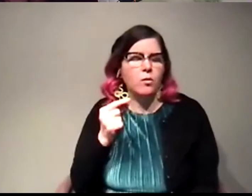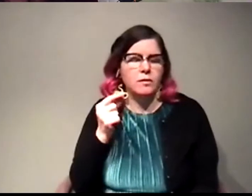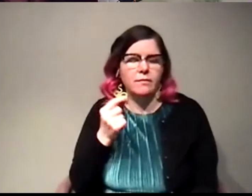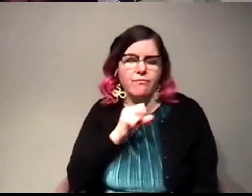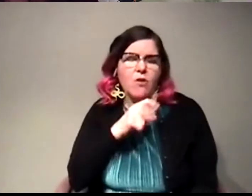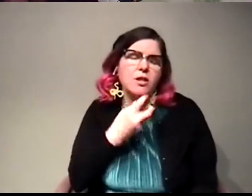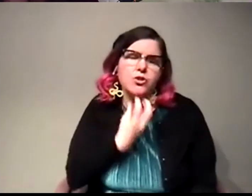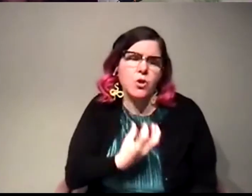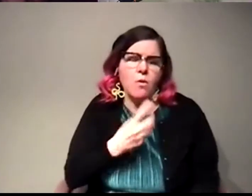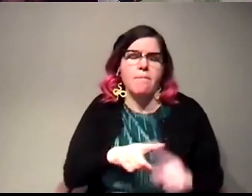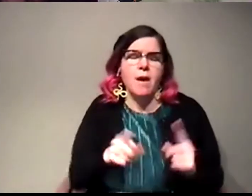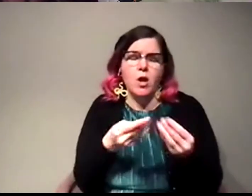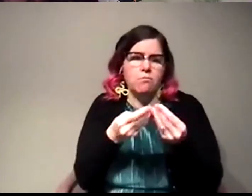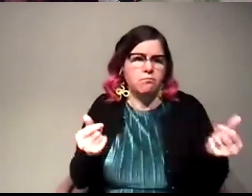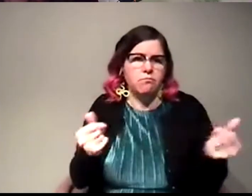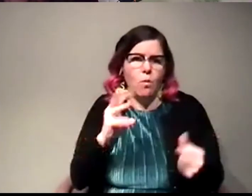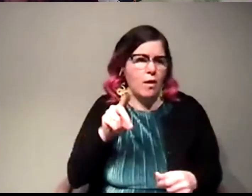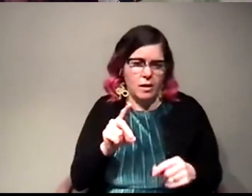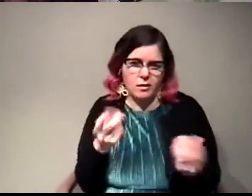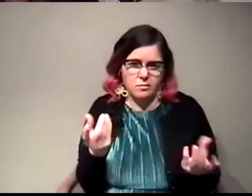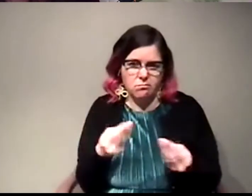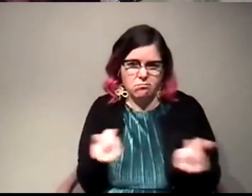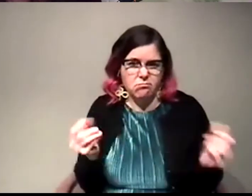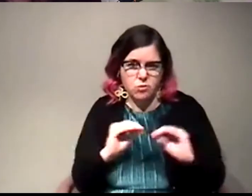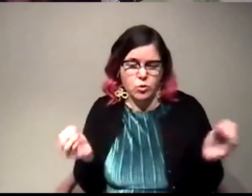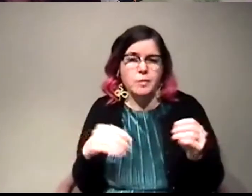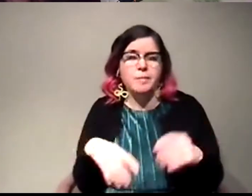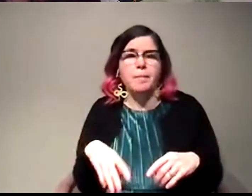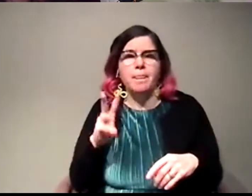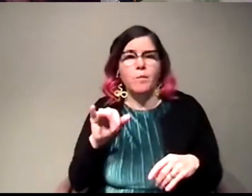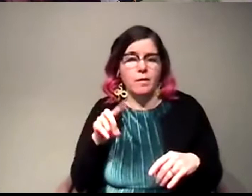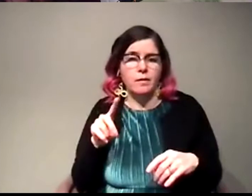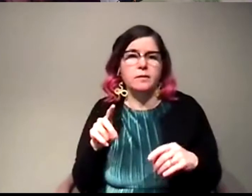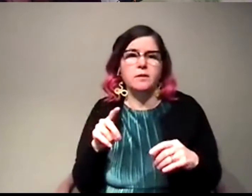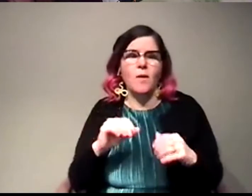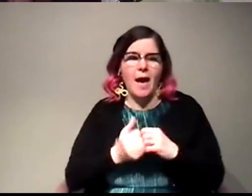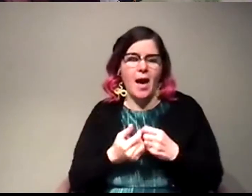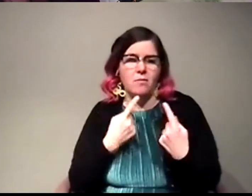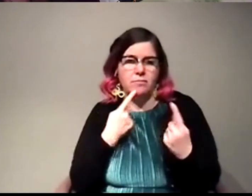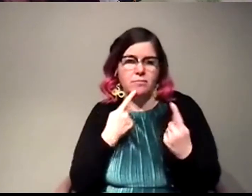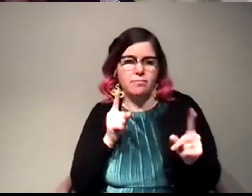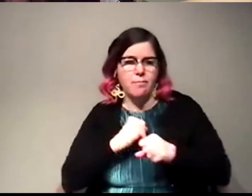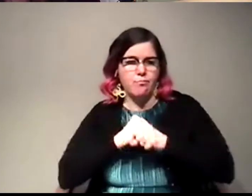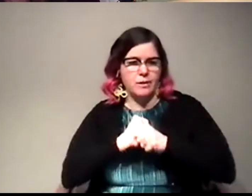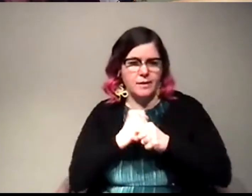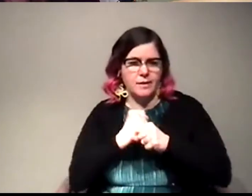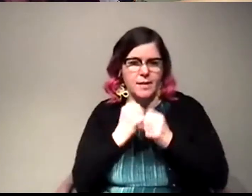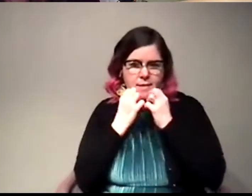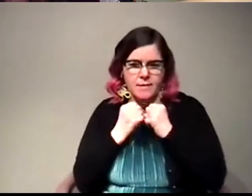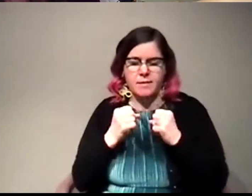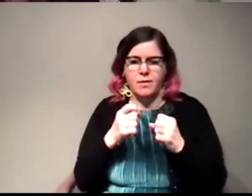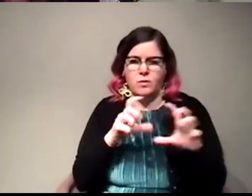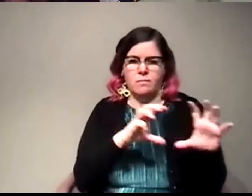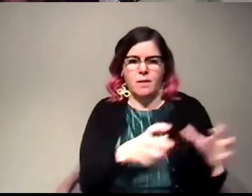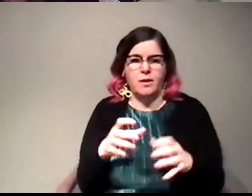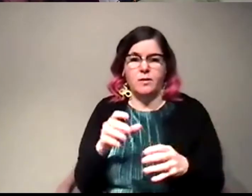in the wild. So there's a lot of research going on about how to successfully protect these amphibian populations, because once chytrid